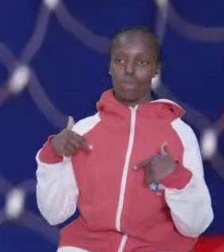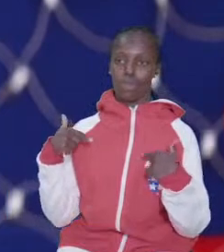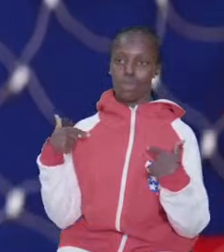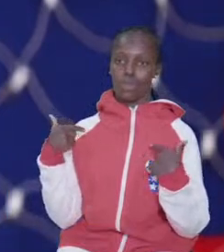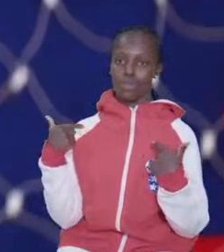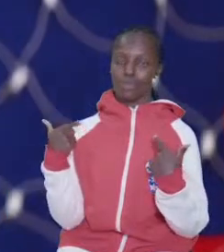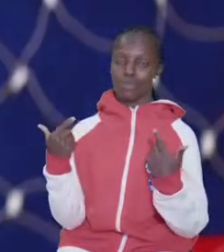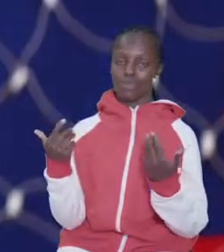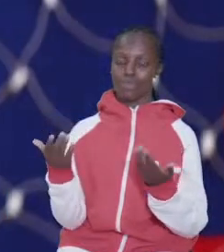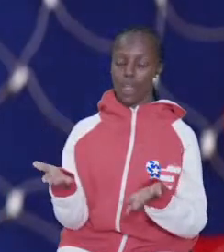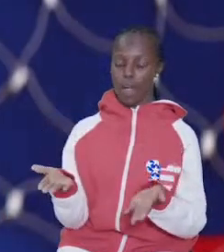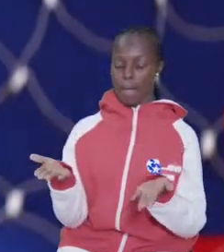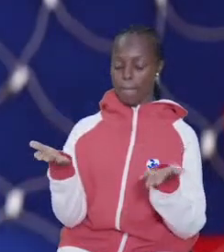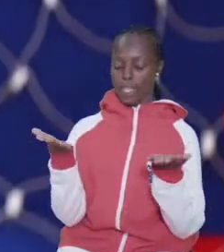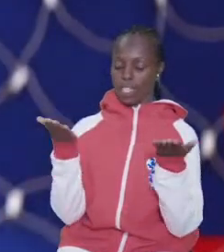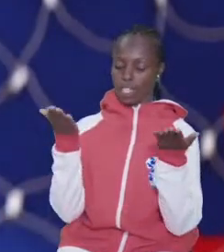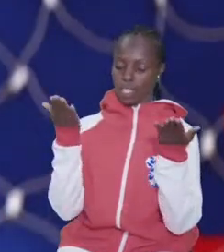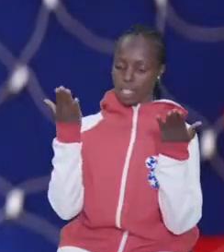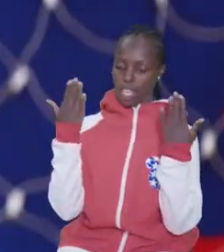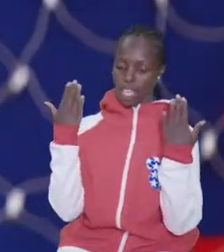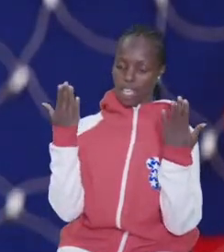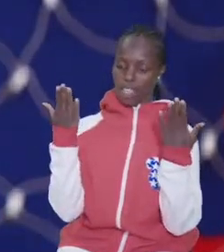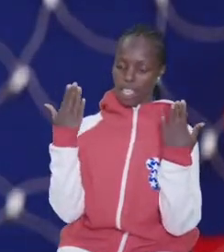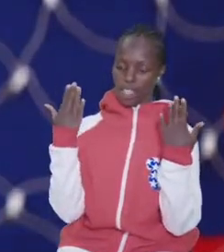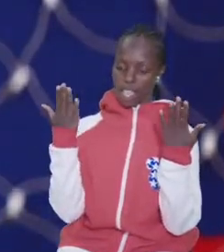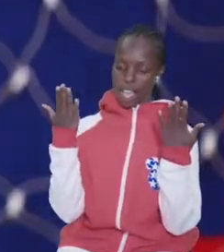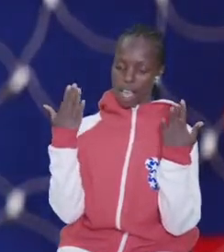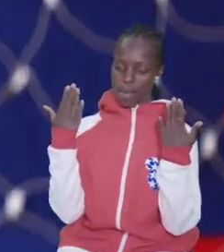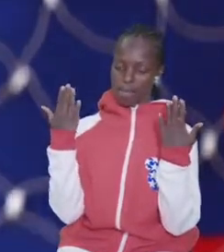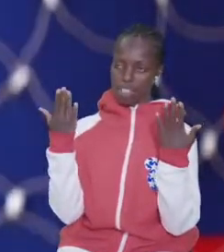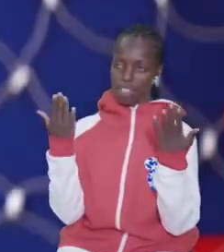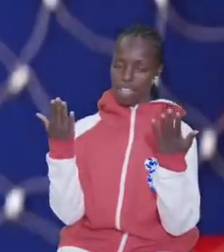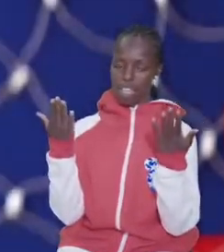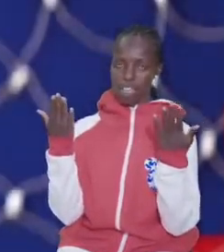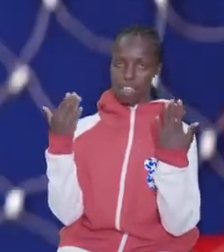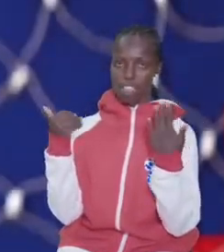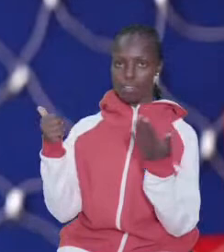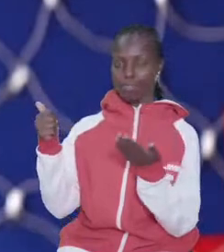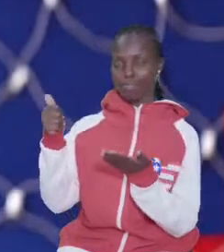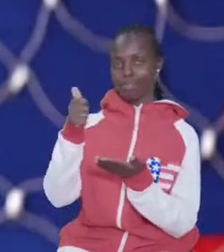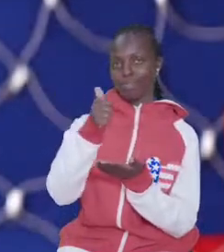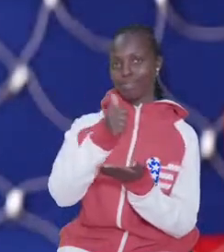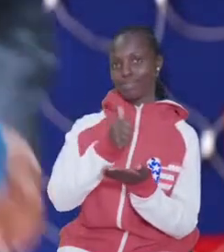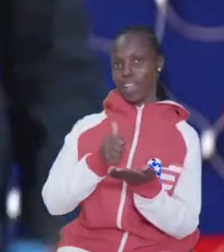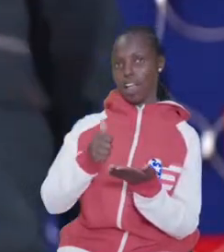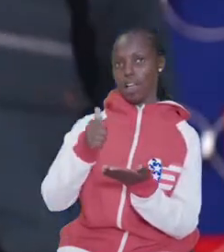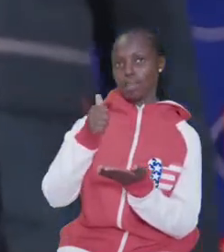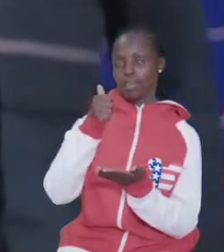Yeah.